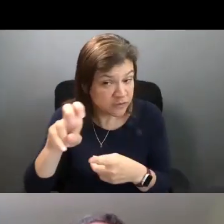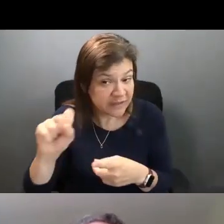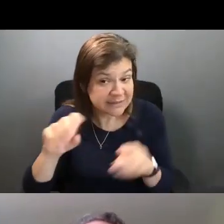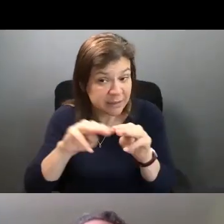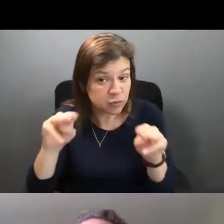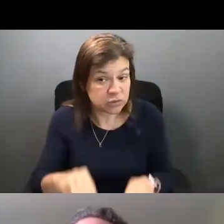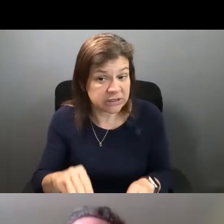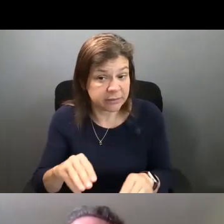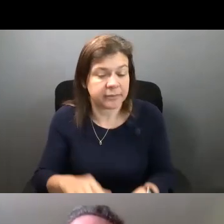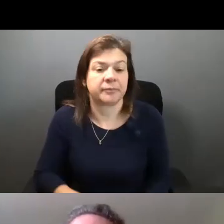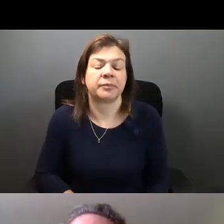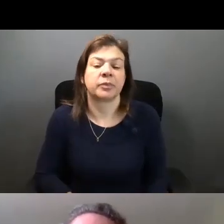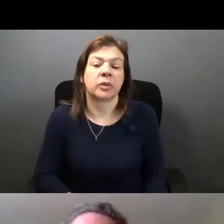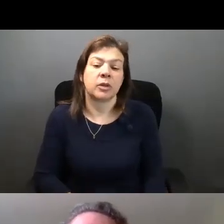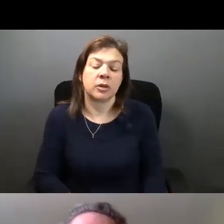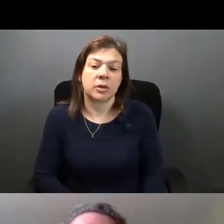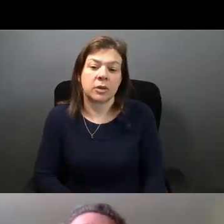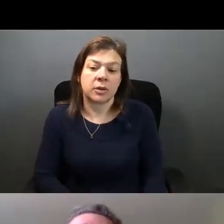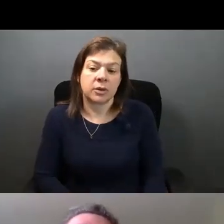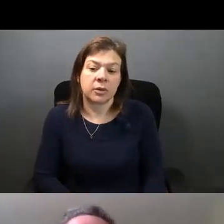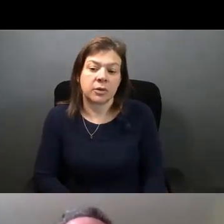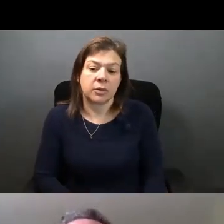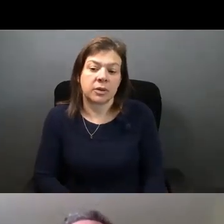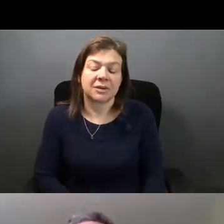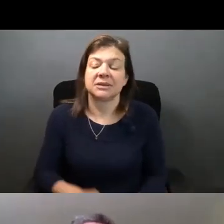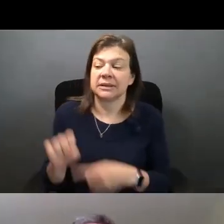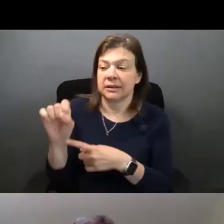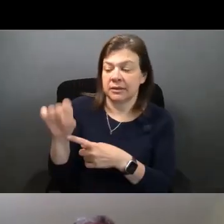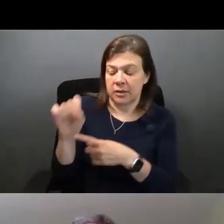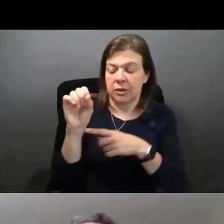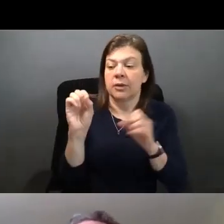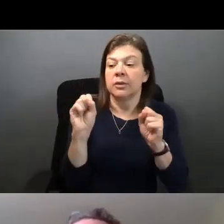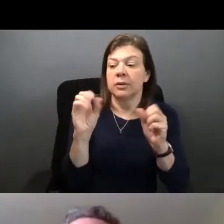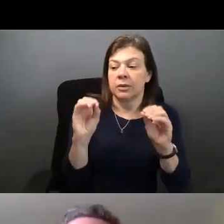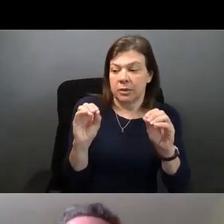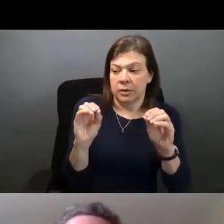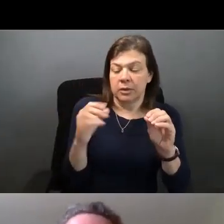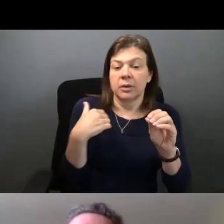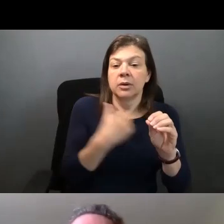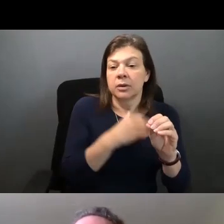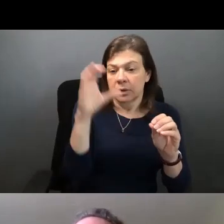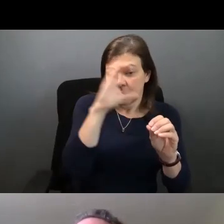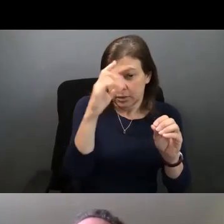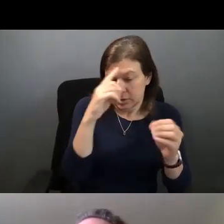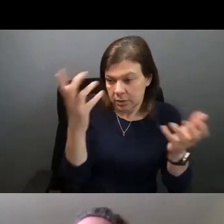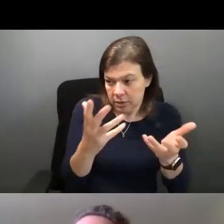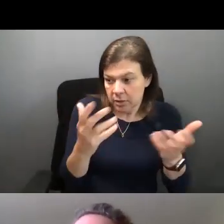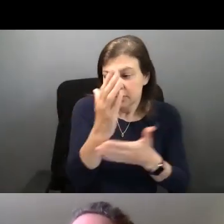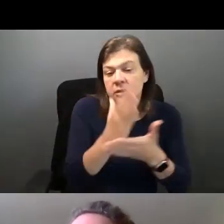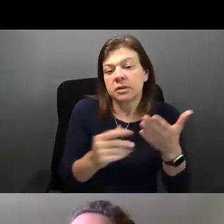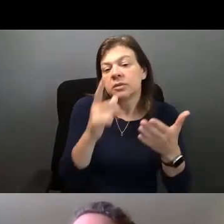the VSA Museum's opportunity? Yes. So what we are looking for is someone